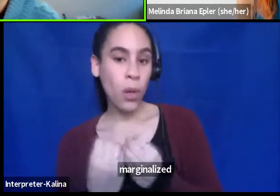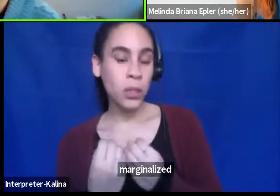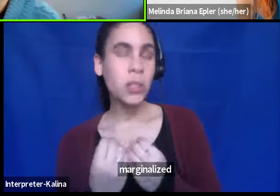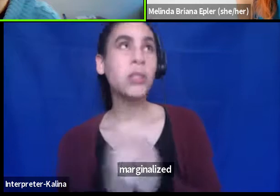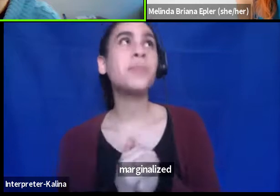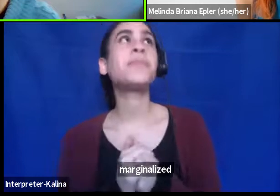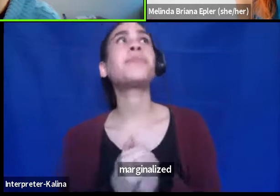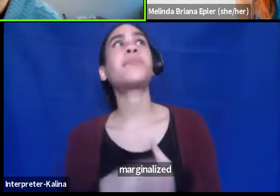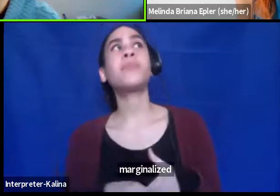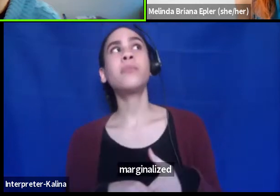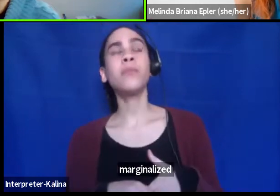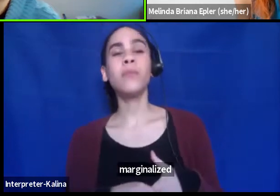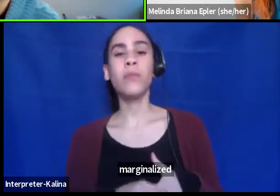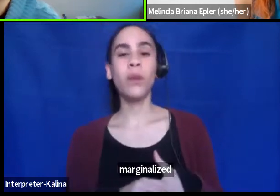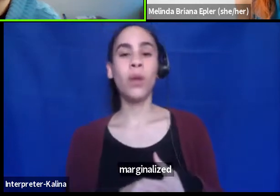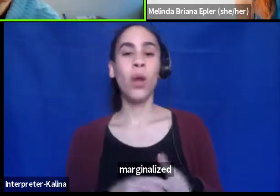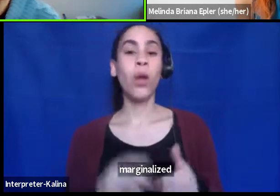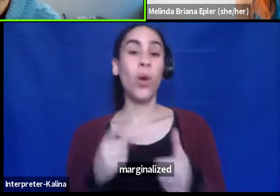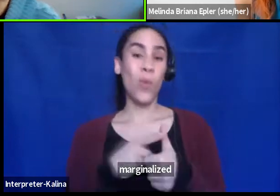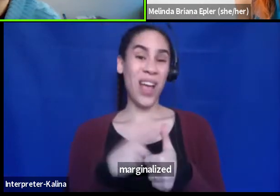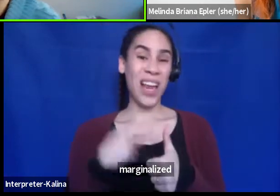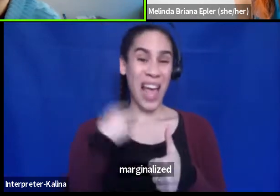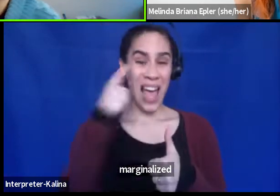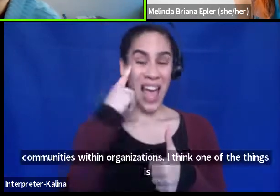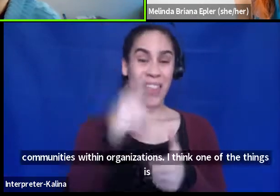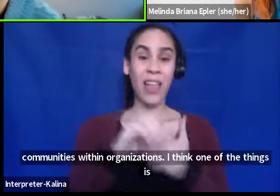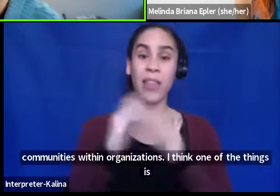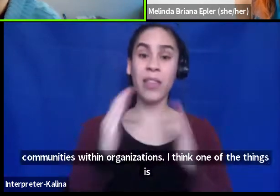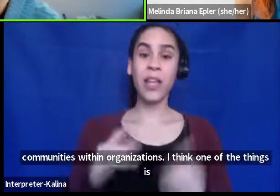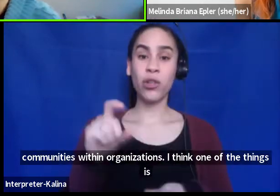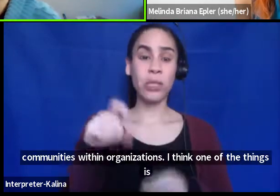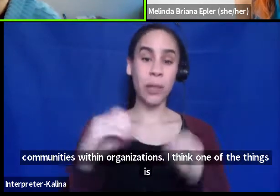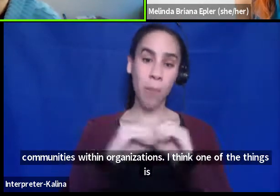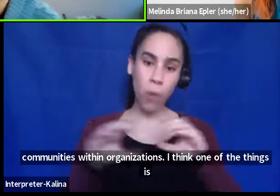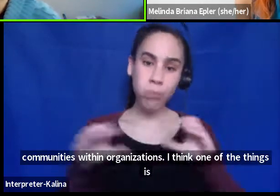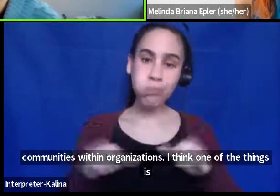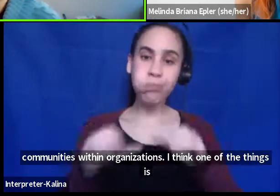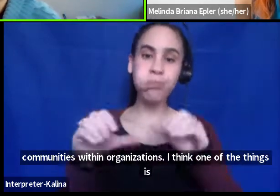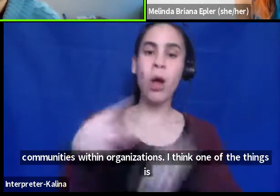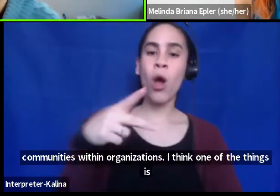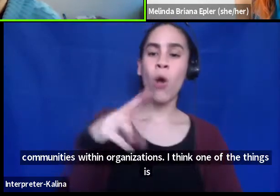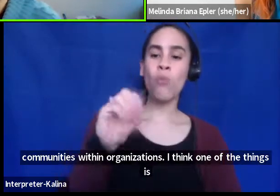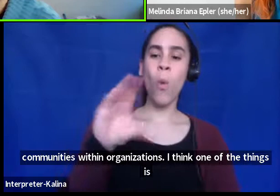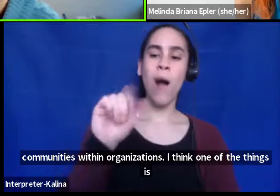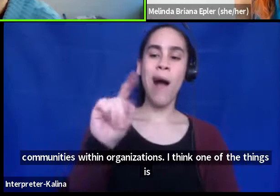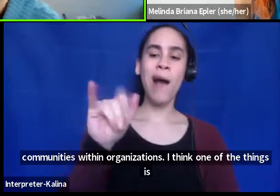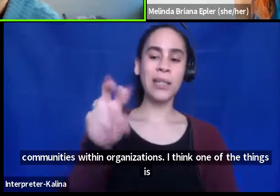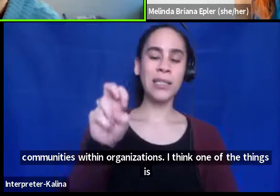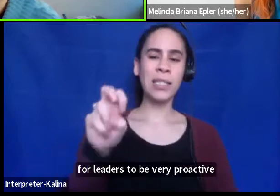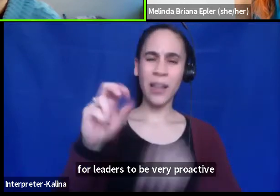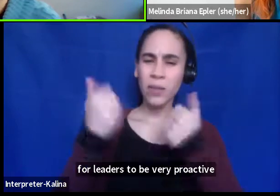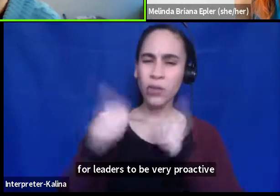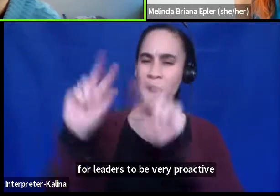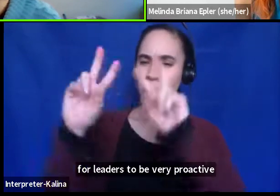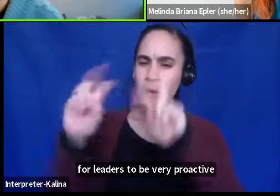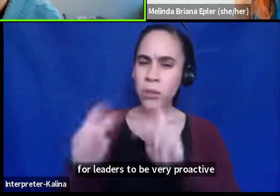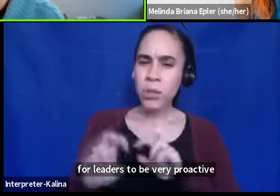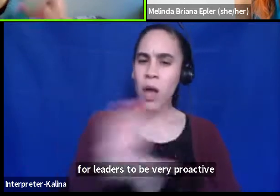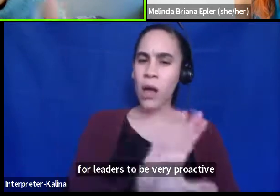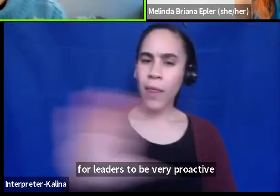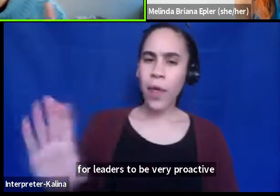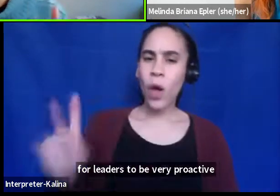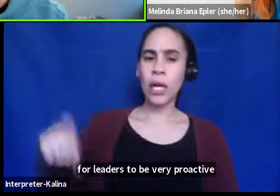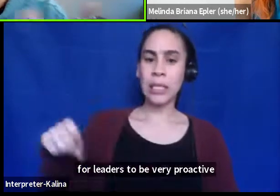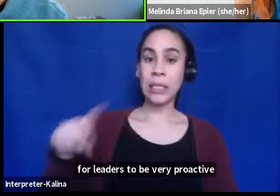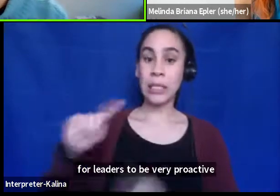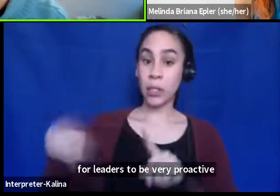things is for leaders to be very proactive about assessing the needs of people, and when people come to them,